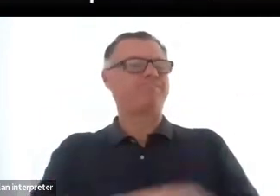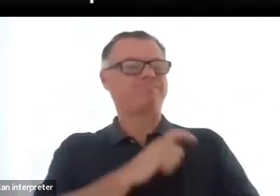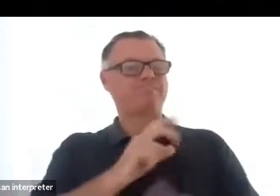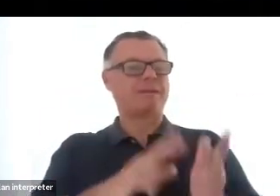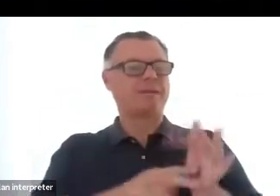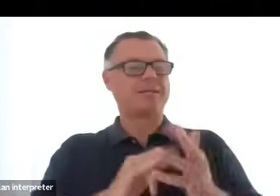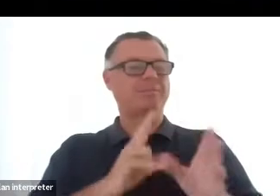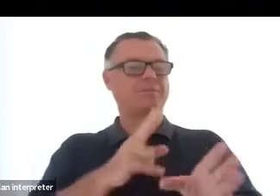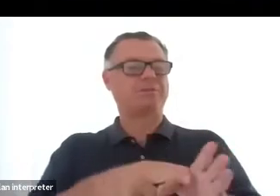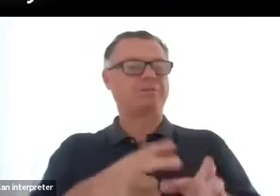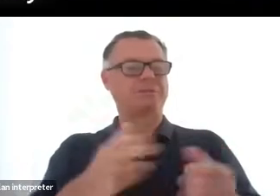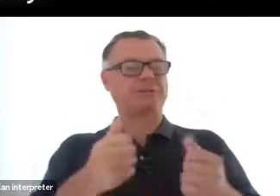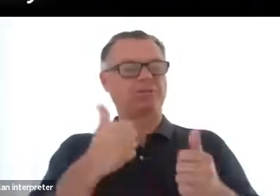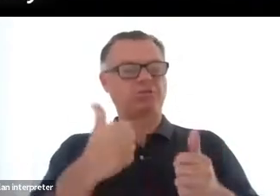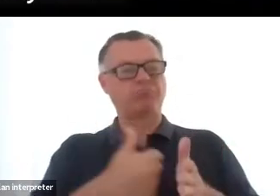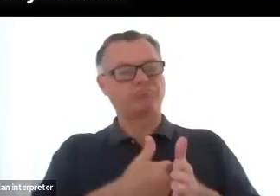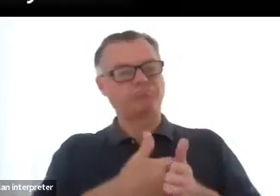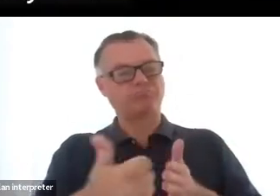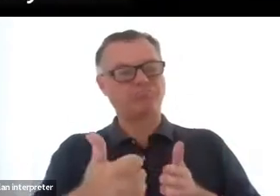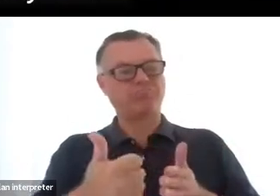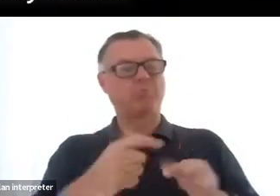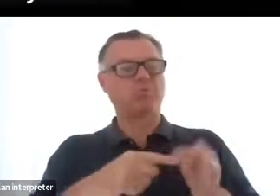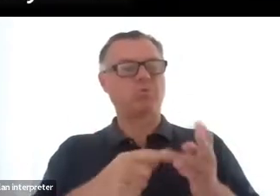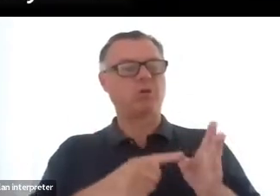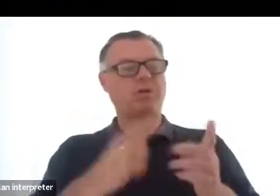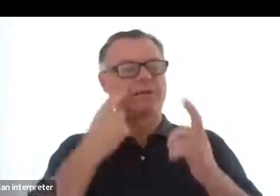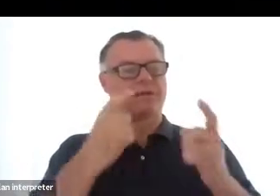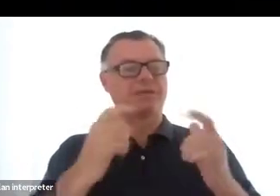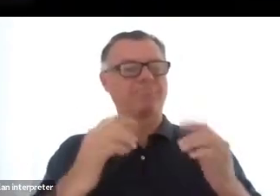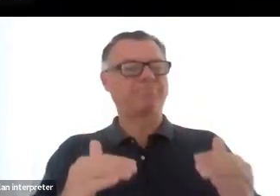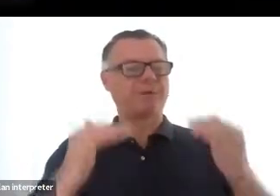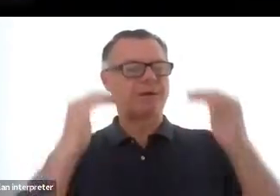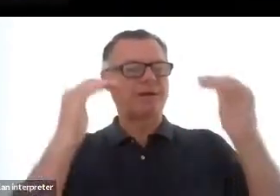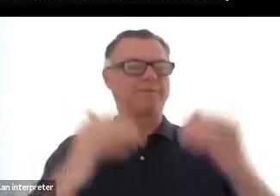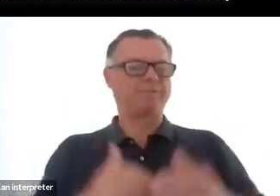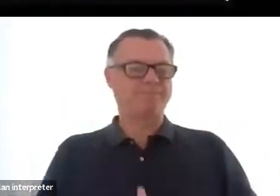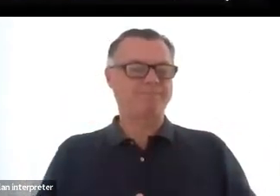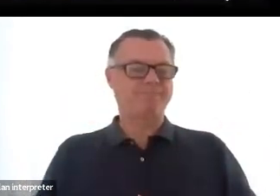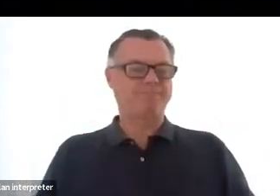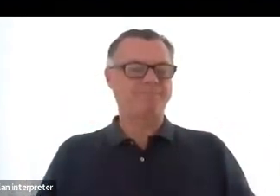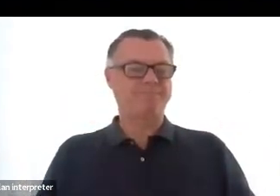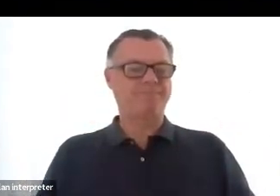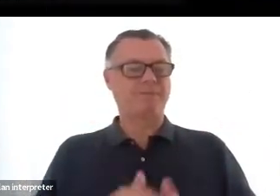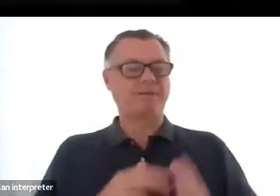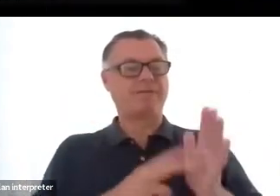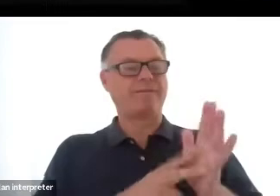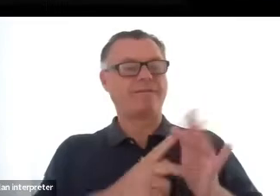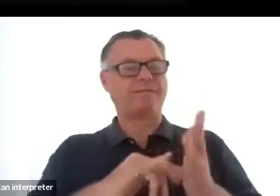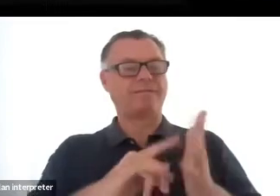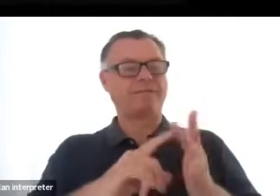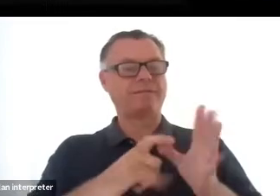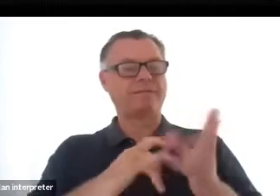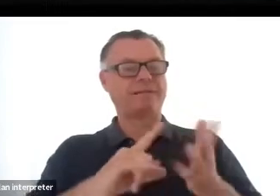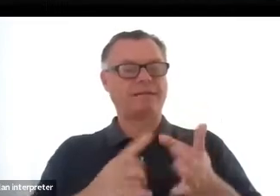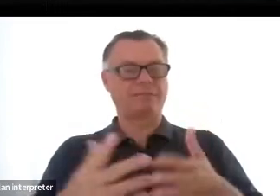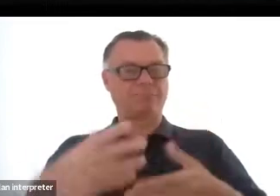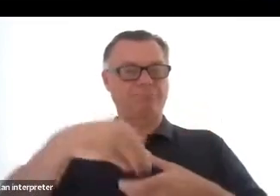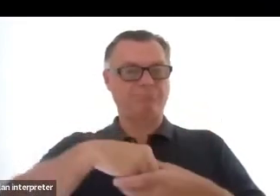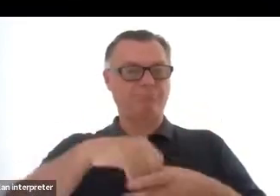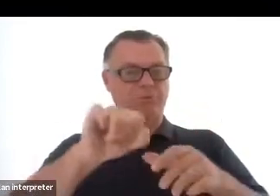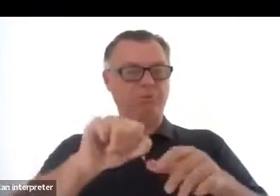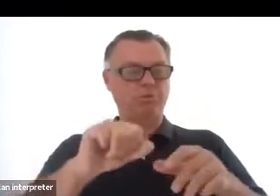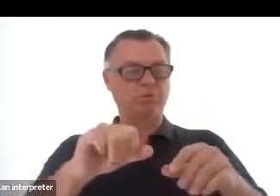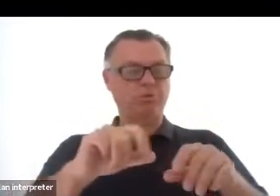receive reliable, high-quality care. And once Visitex is embedded, it becomes core infrastructure. Teams rely